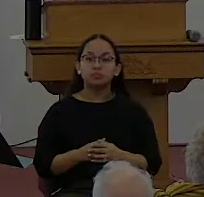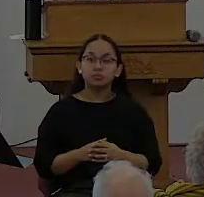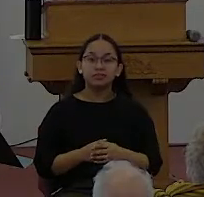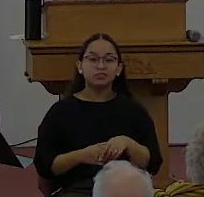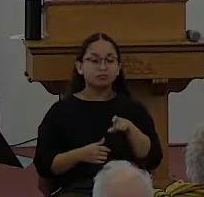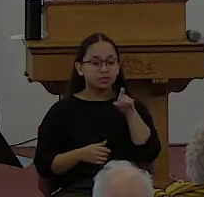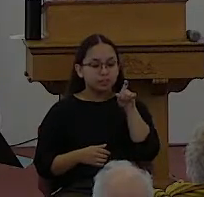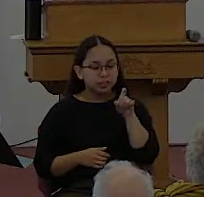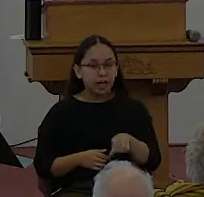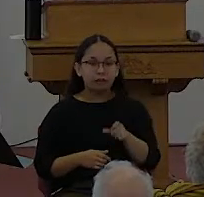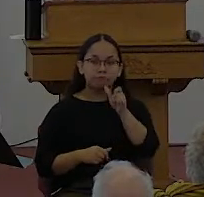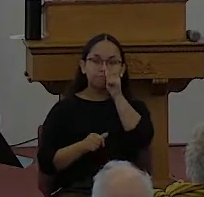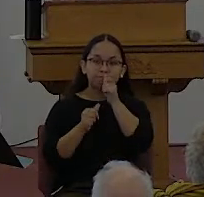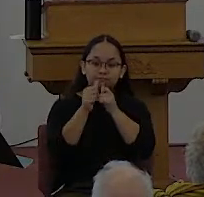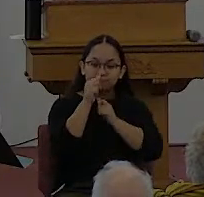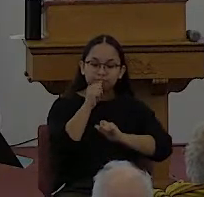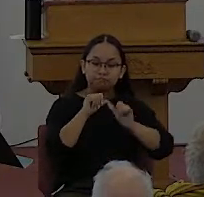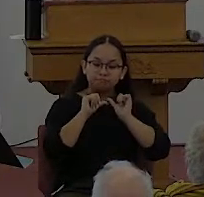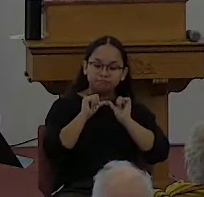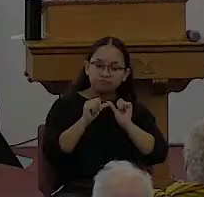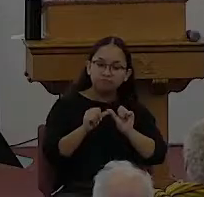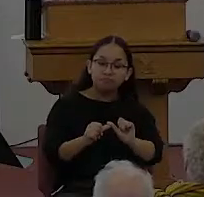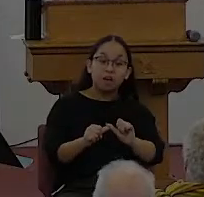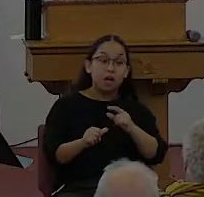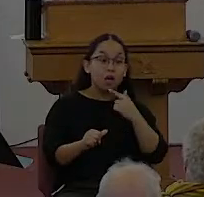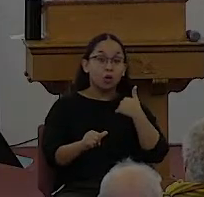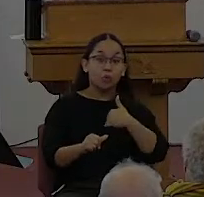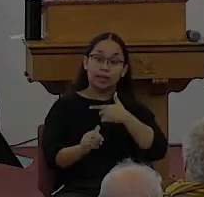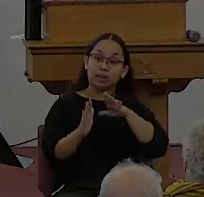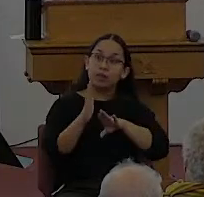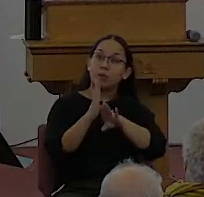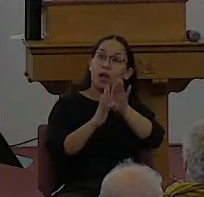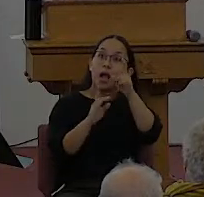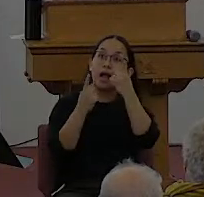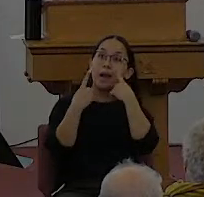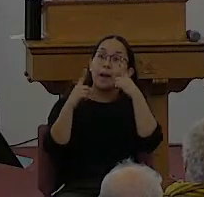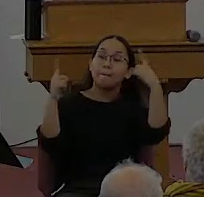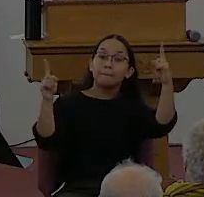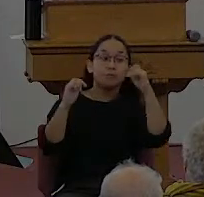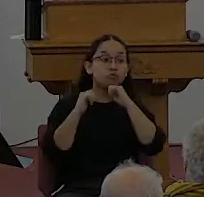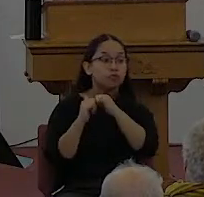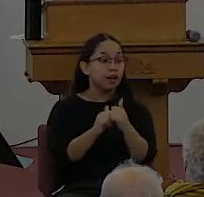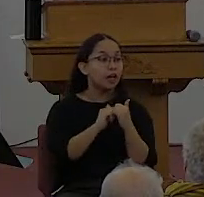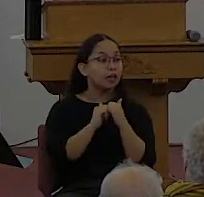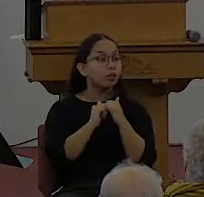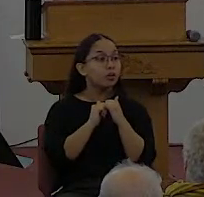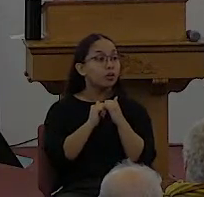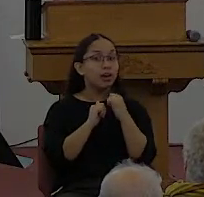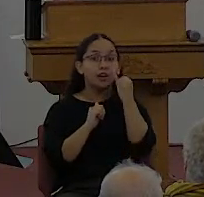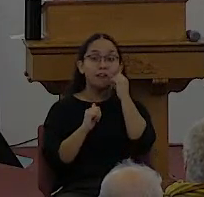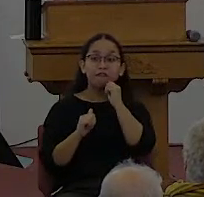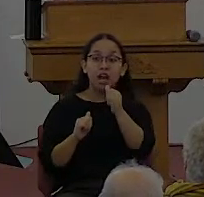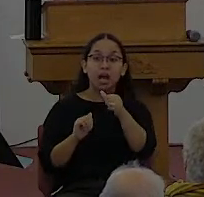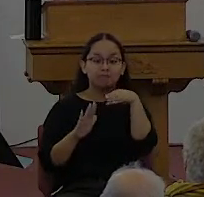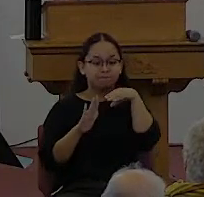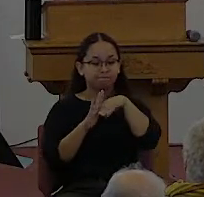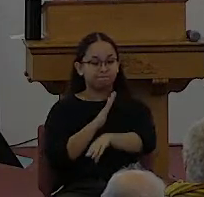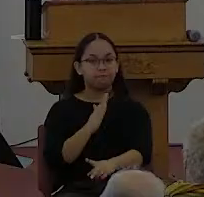it through. We go up together or we go